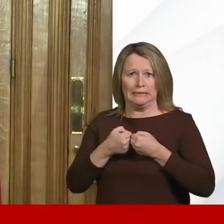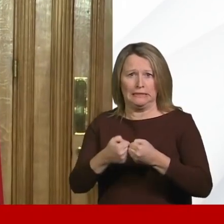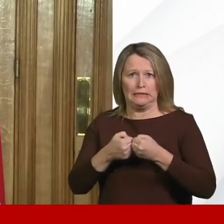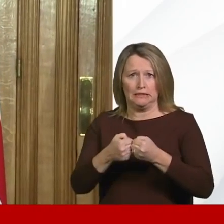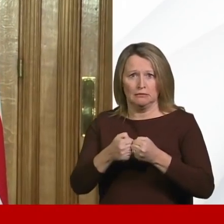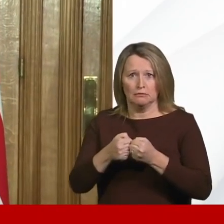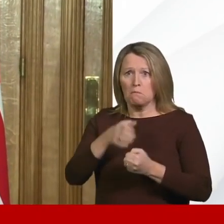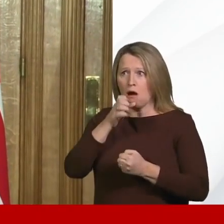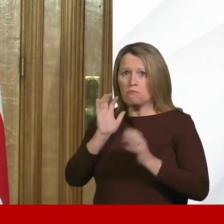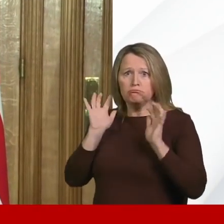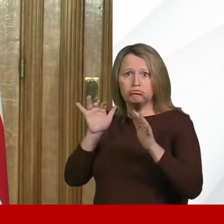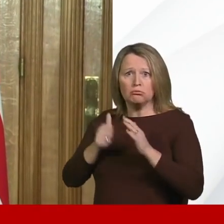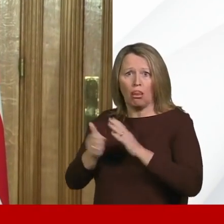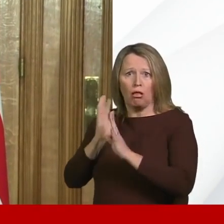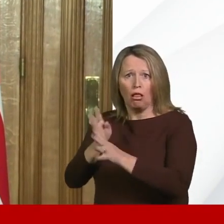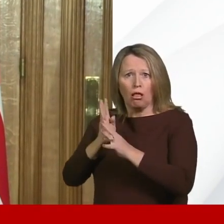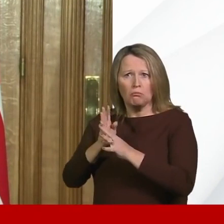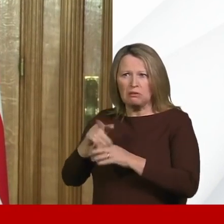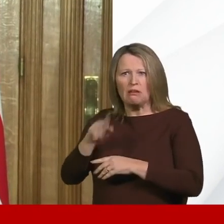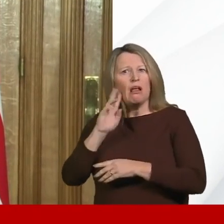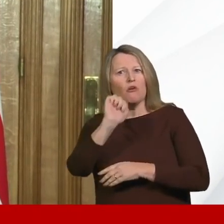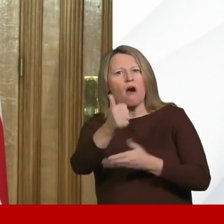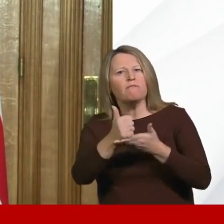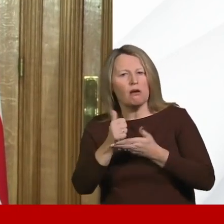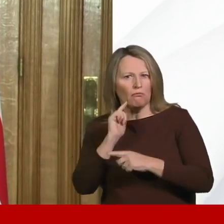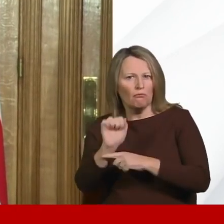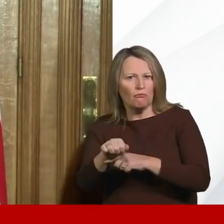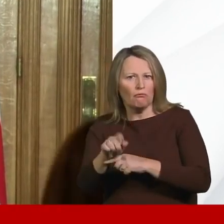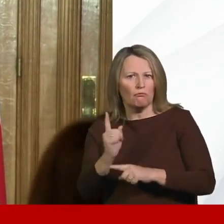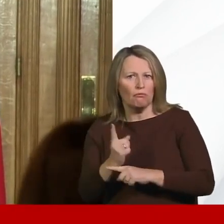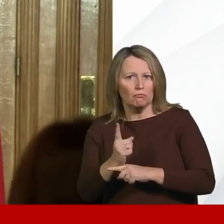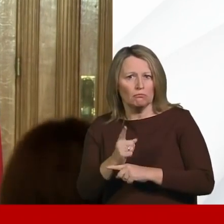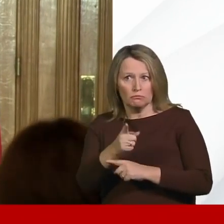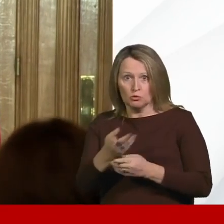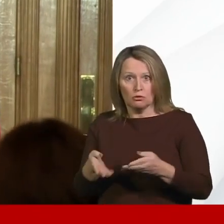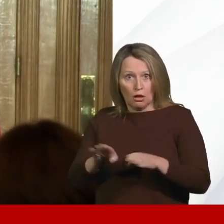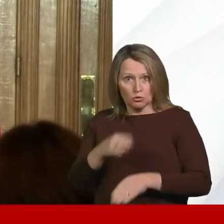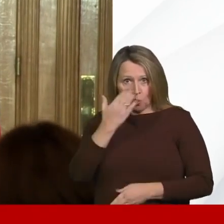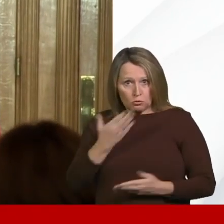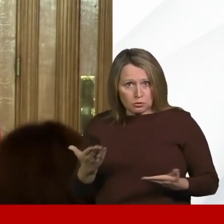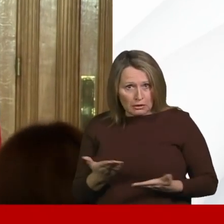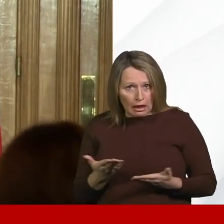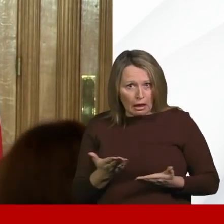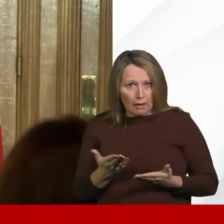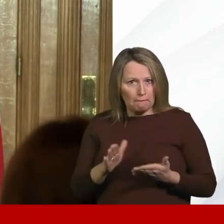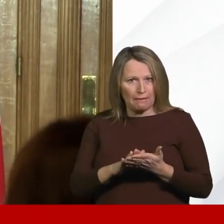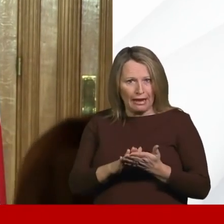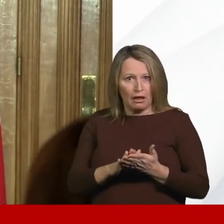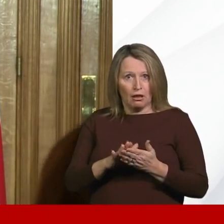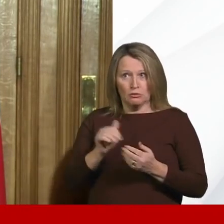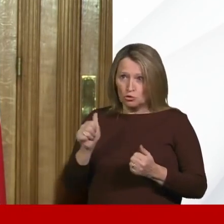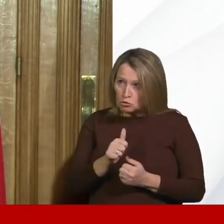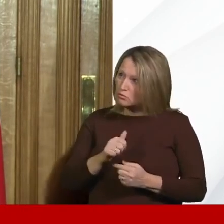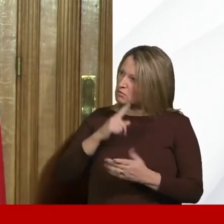frightening news, something a bit more encouraging today, you talked about getting closer to an antibodies test to tell us whether people